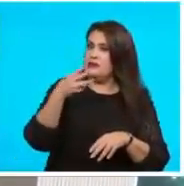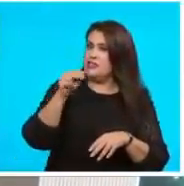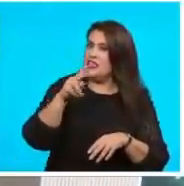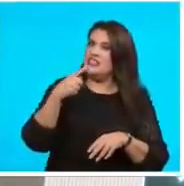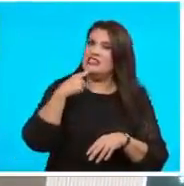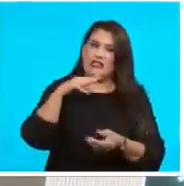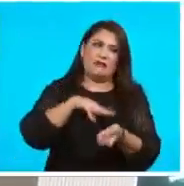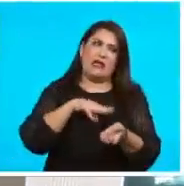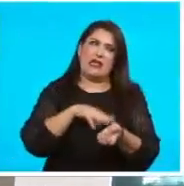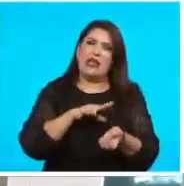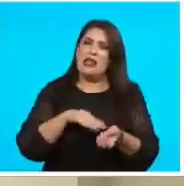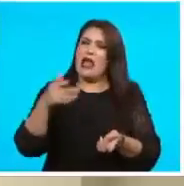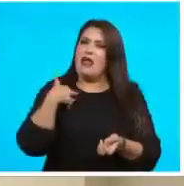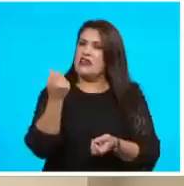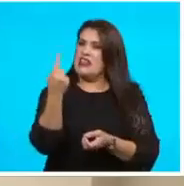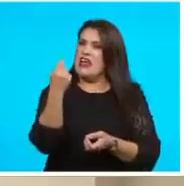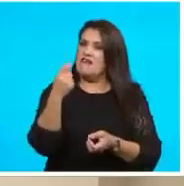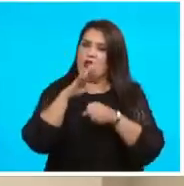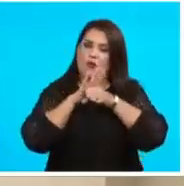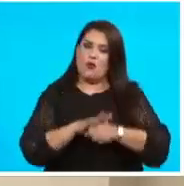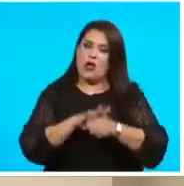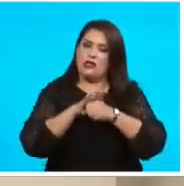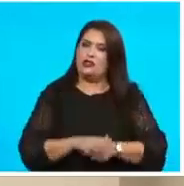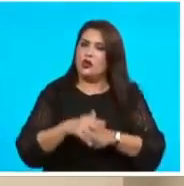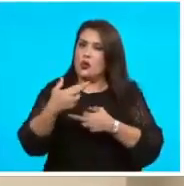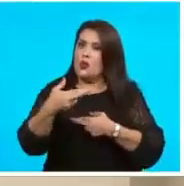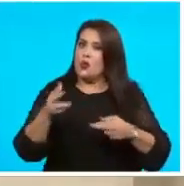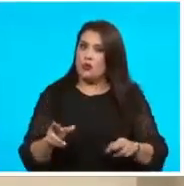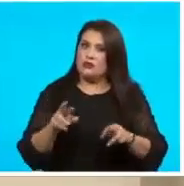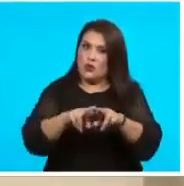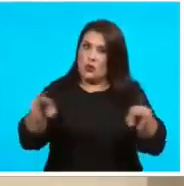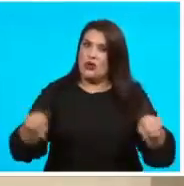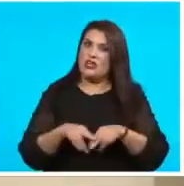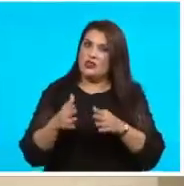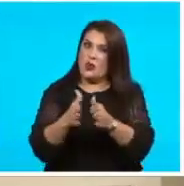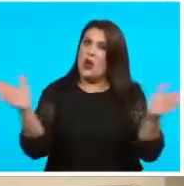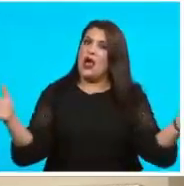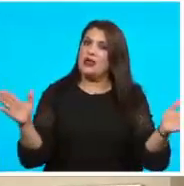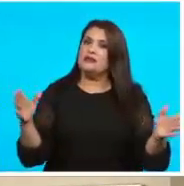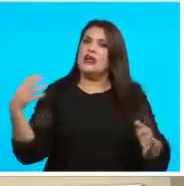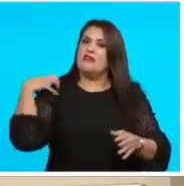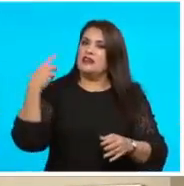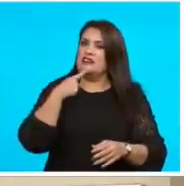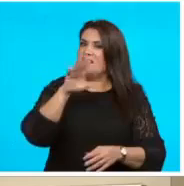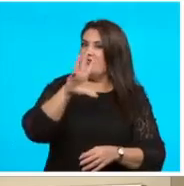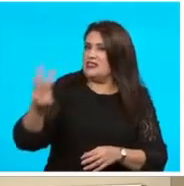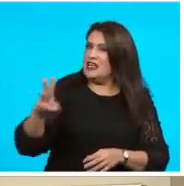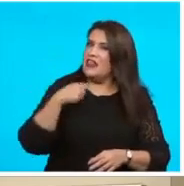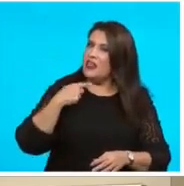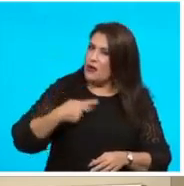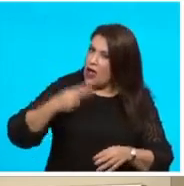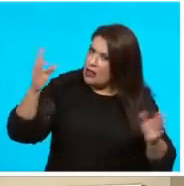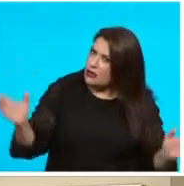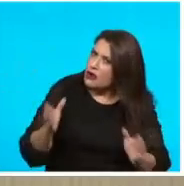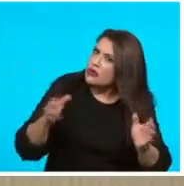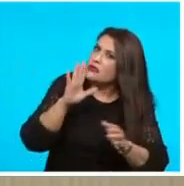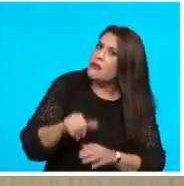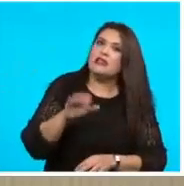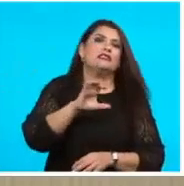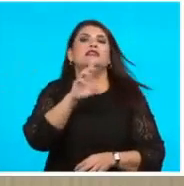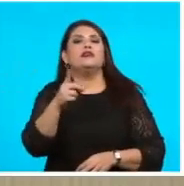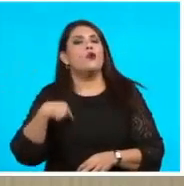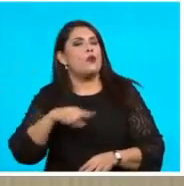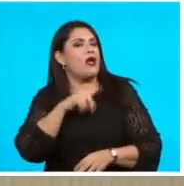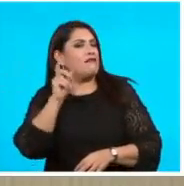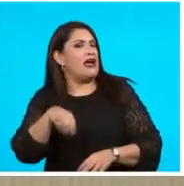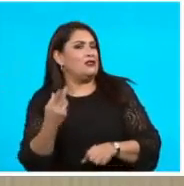about 11 pressure rooms. Region-wide officials say 56. These are highly encouraged by the CDC. We have had